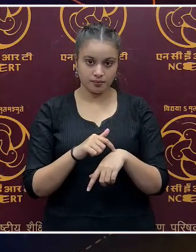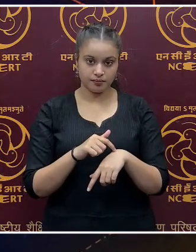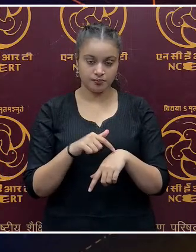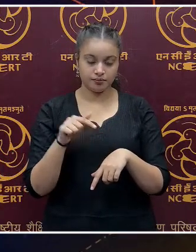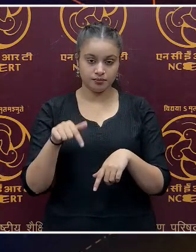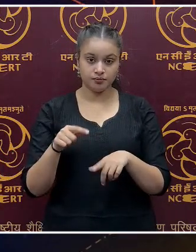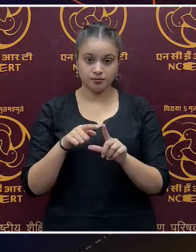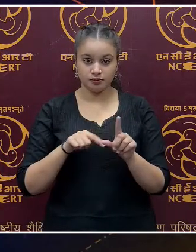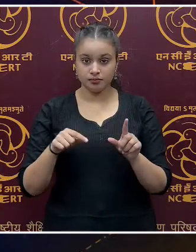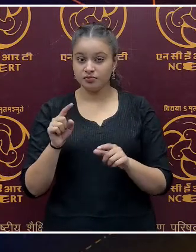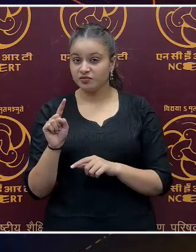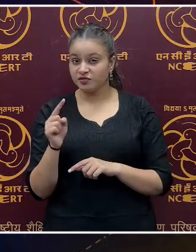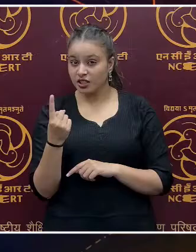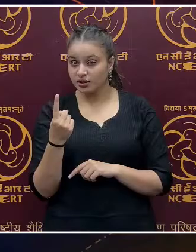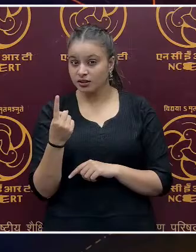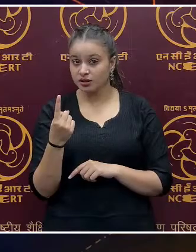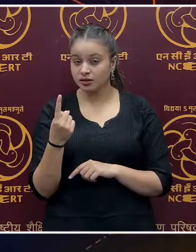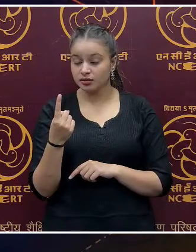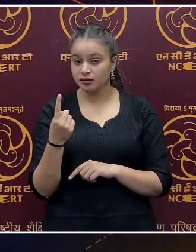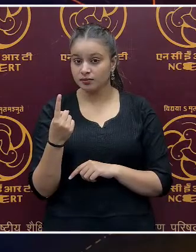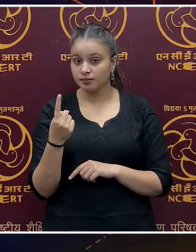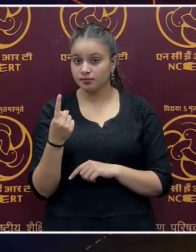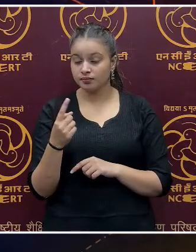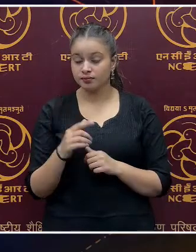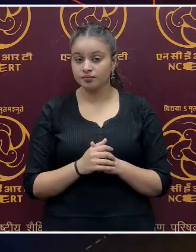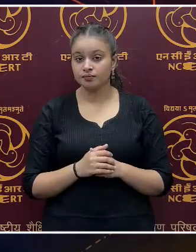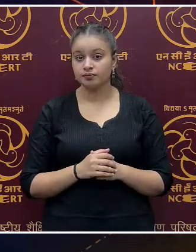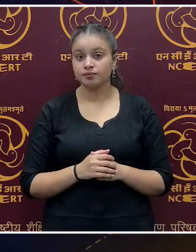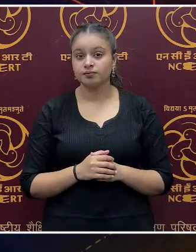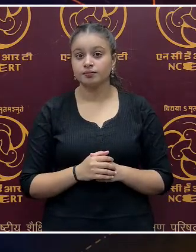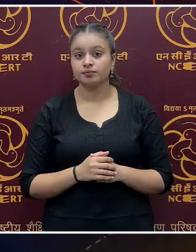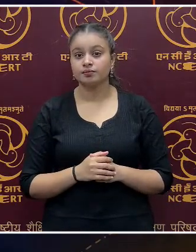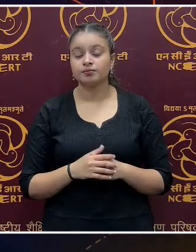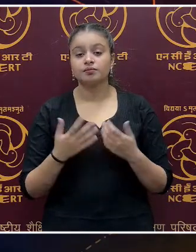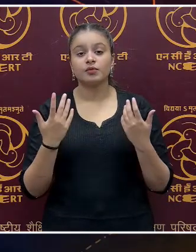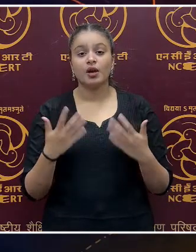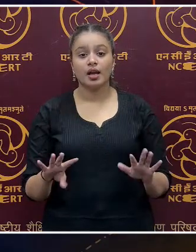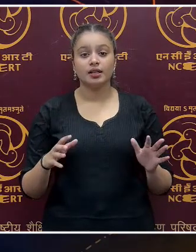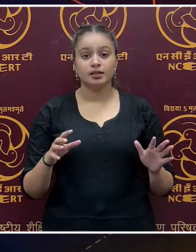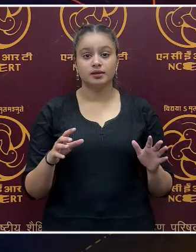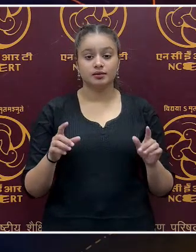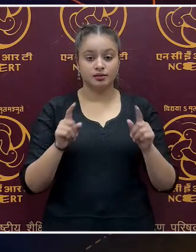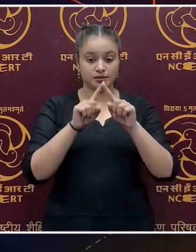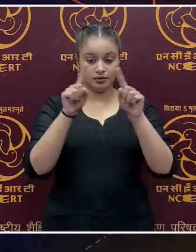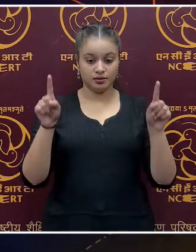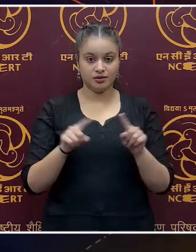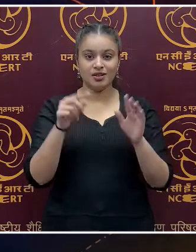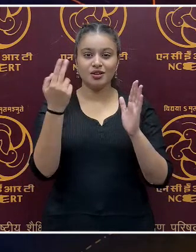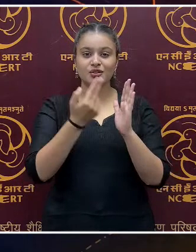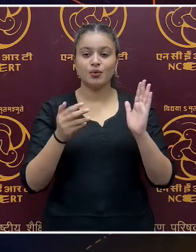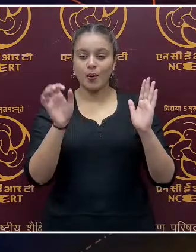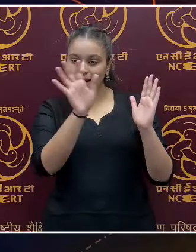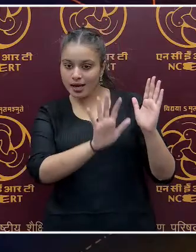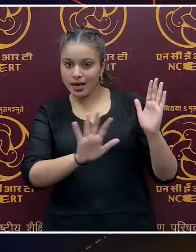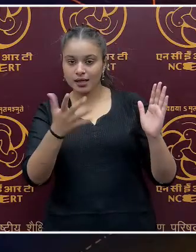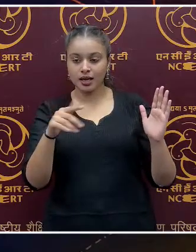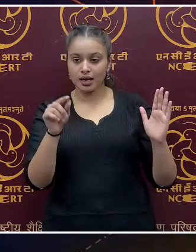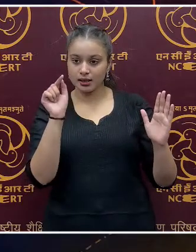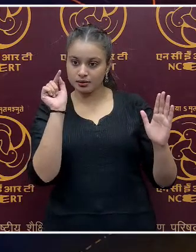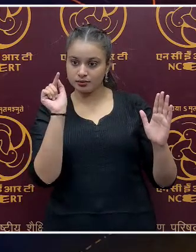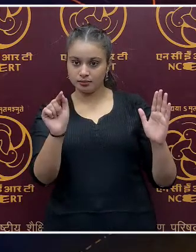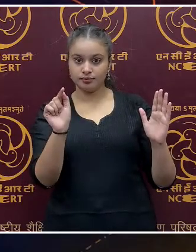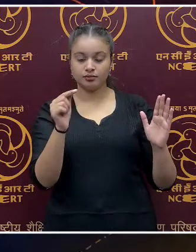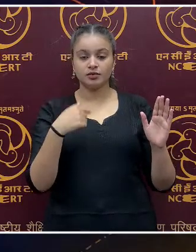here, first the next it indicating click anywhere in the drawing area to make the vertex